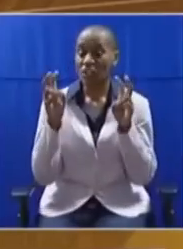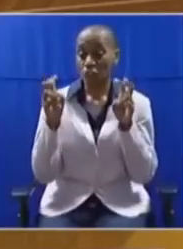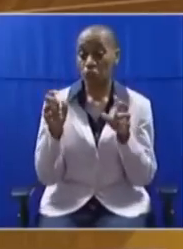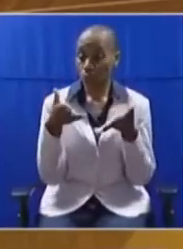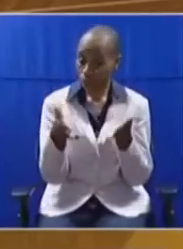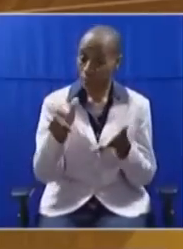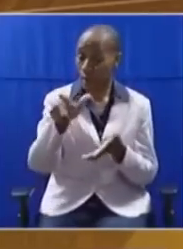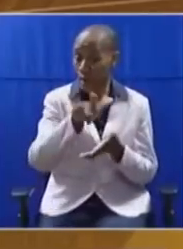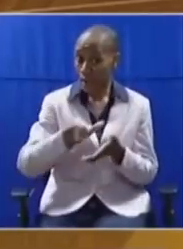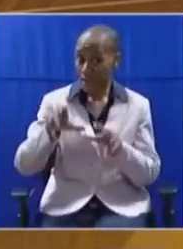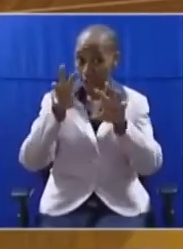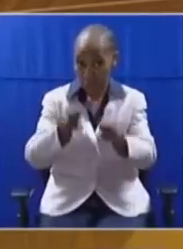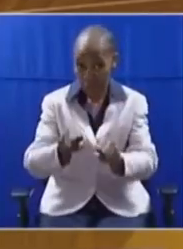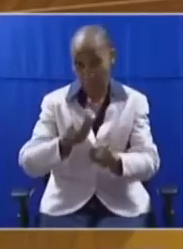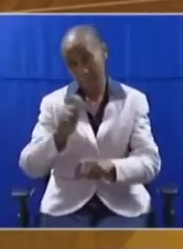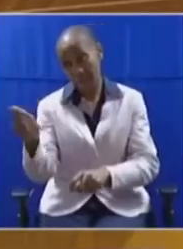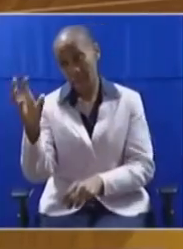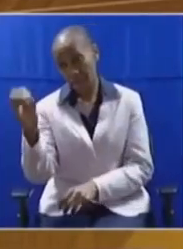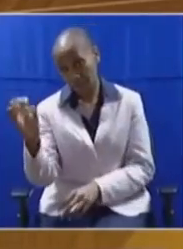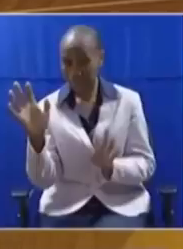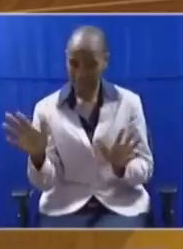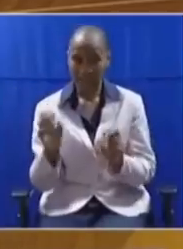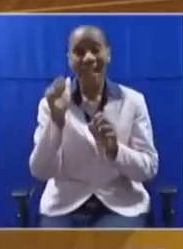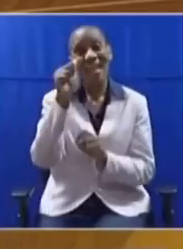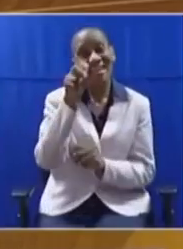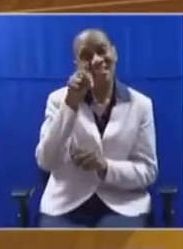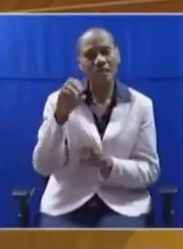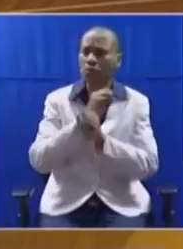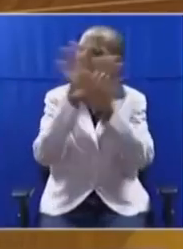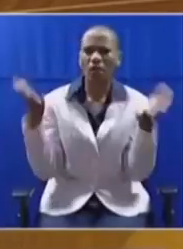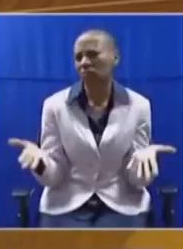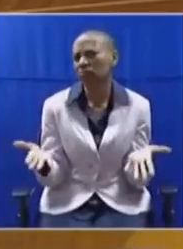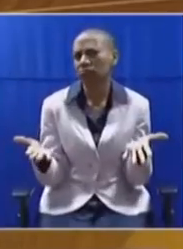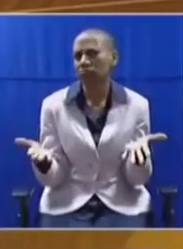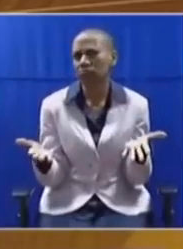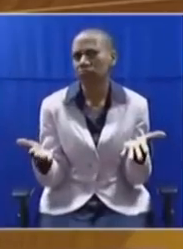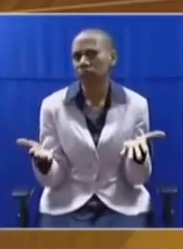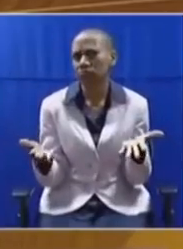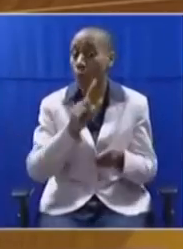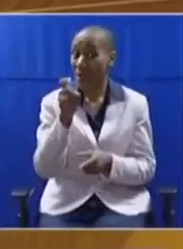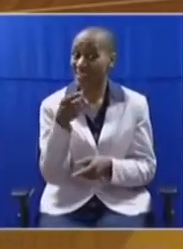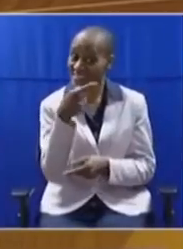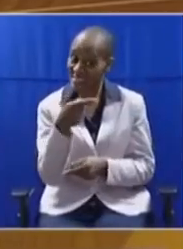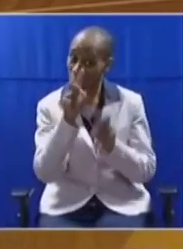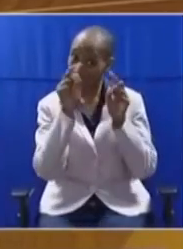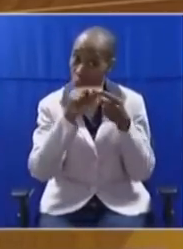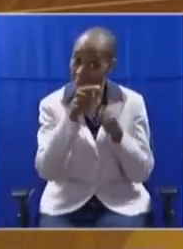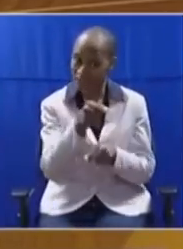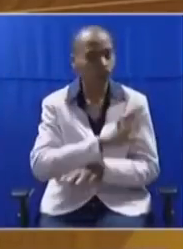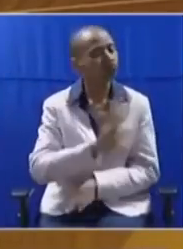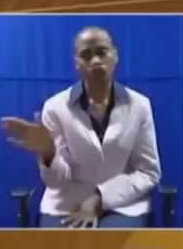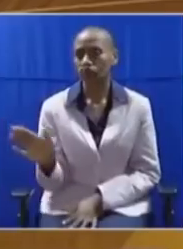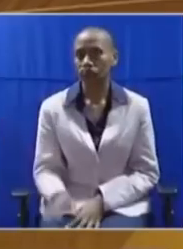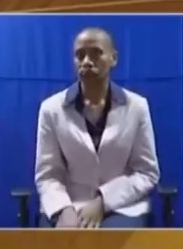land without compensation, the ANC is very clear on it. There's just no question about